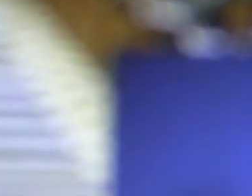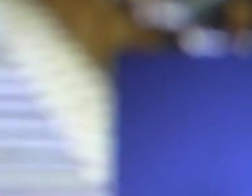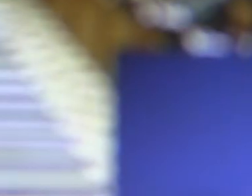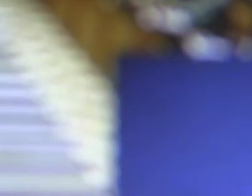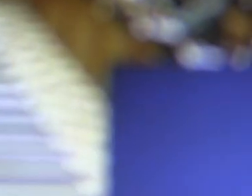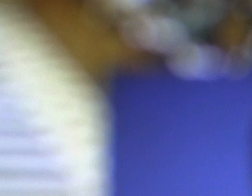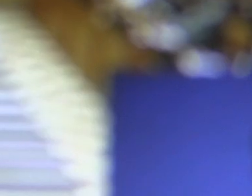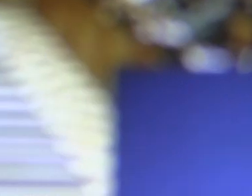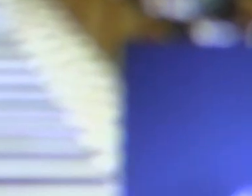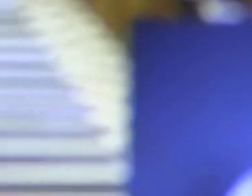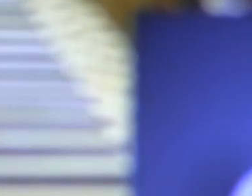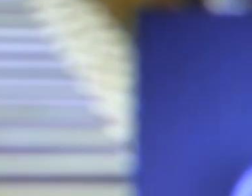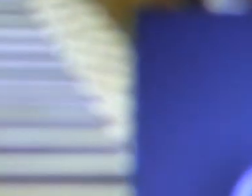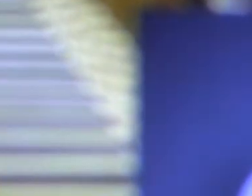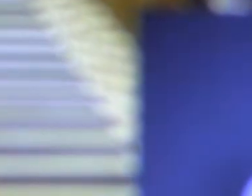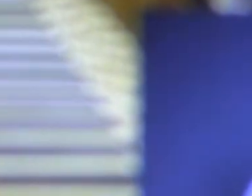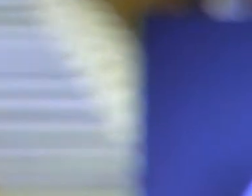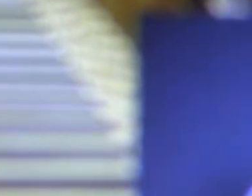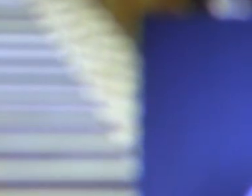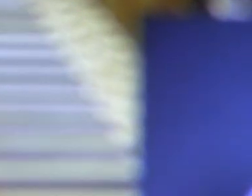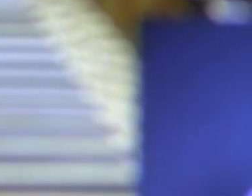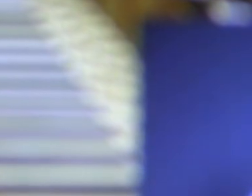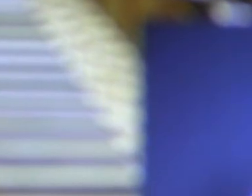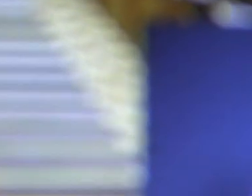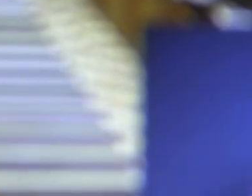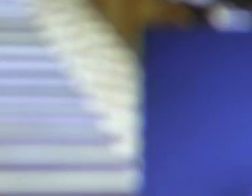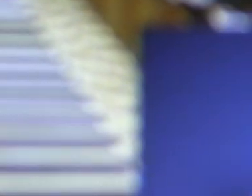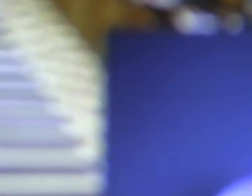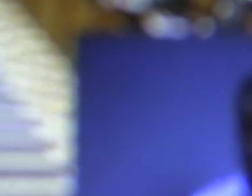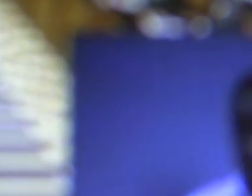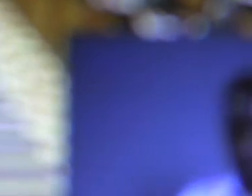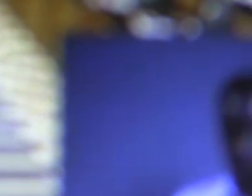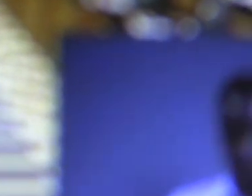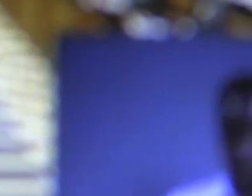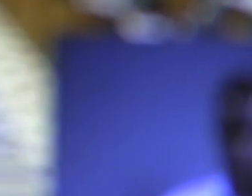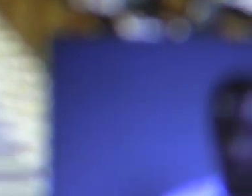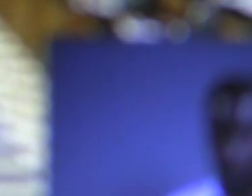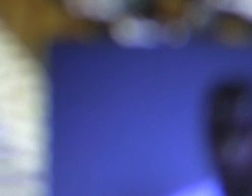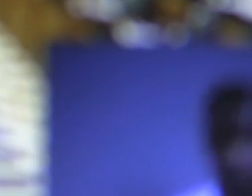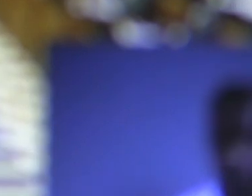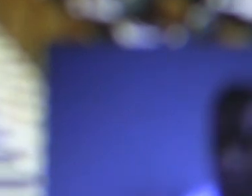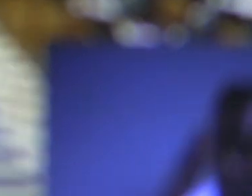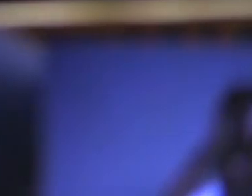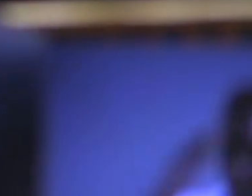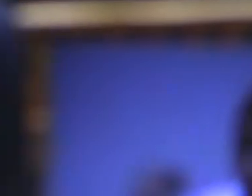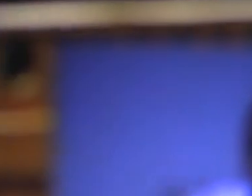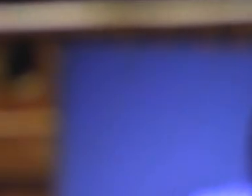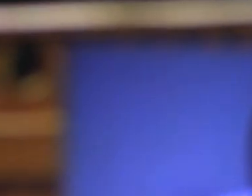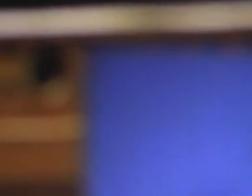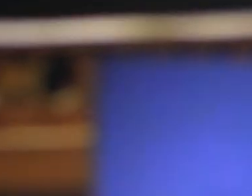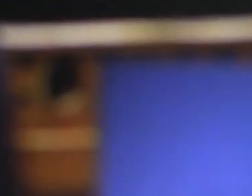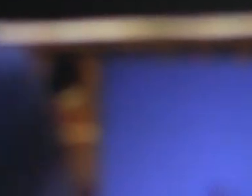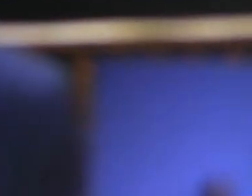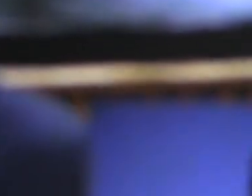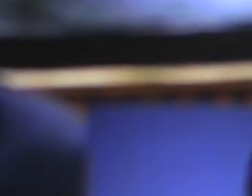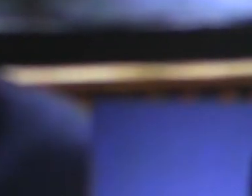Thank you, Mr. Speaker. Through you, Mr. Speaker, Mr. President, you've known me for 20 years, and I'm